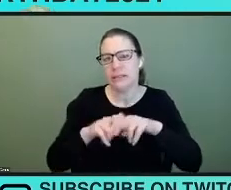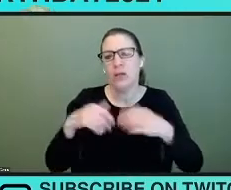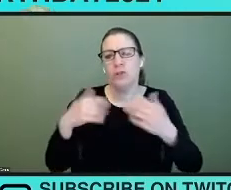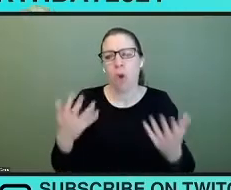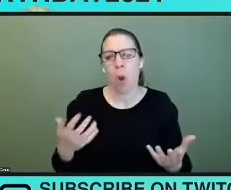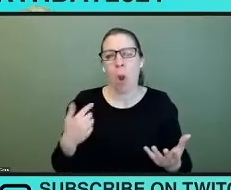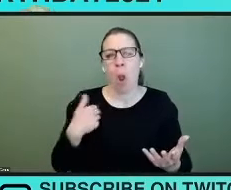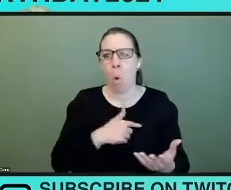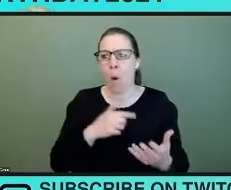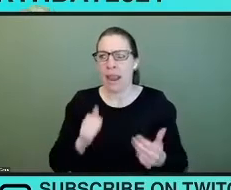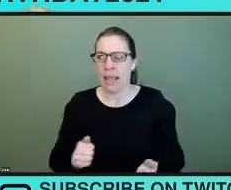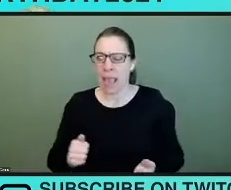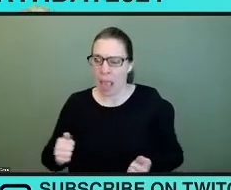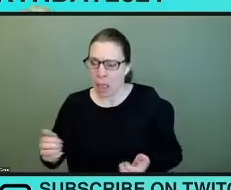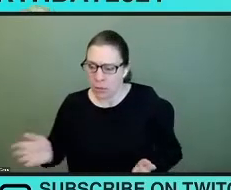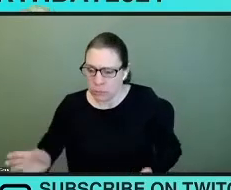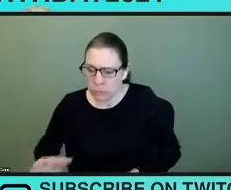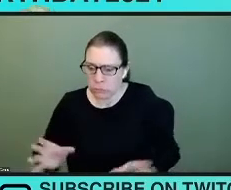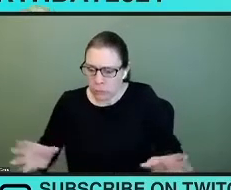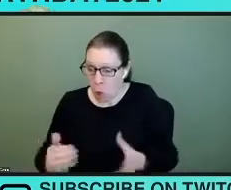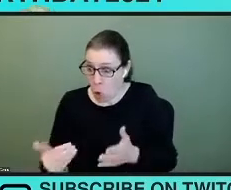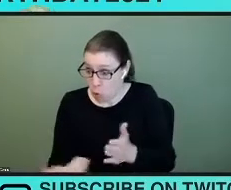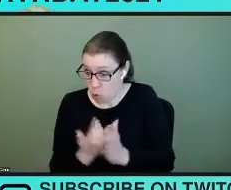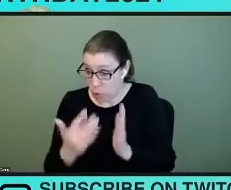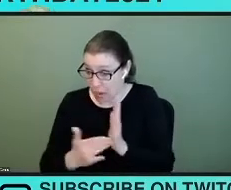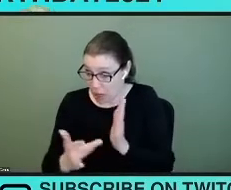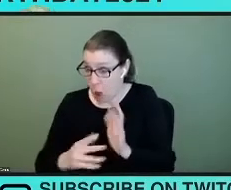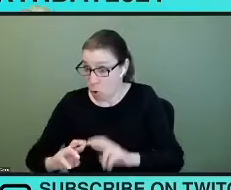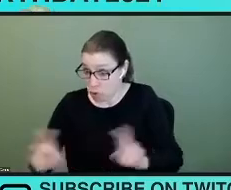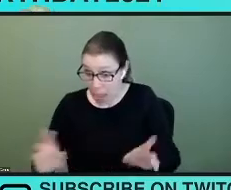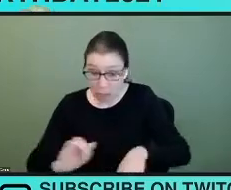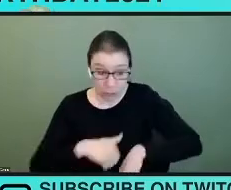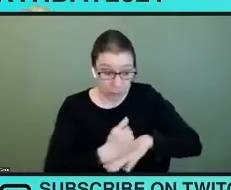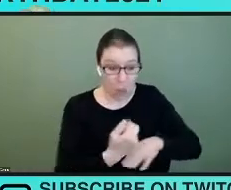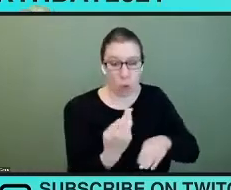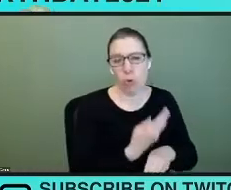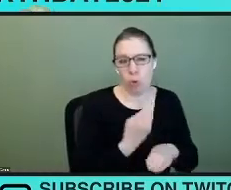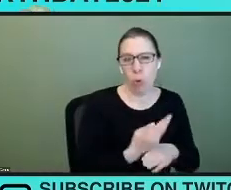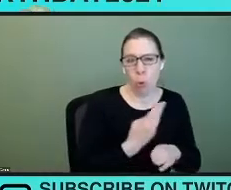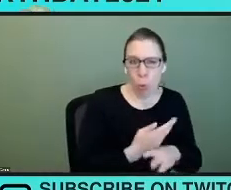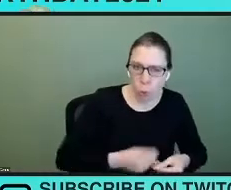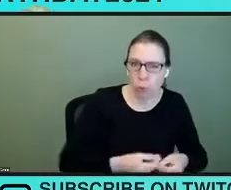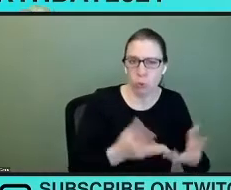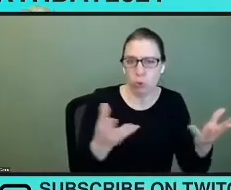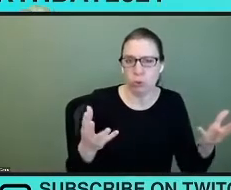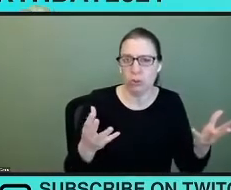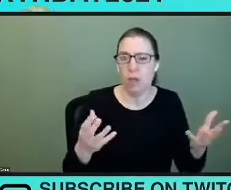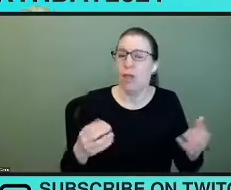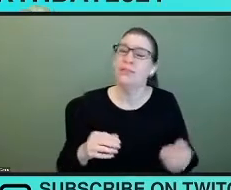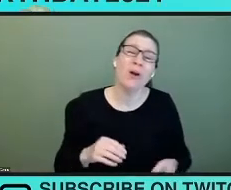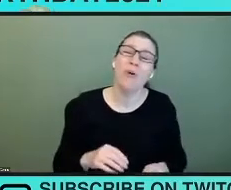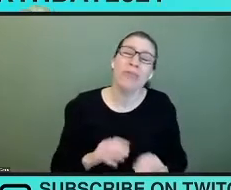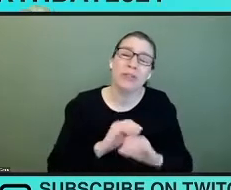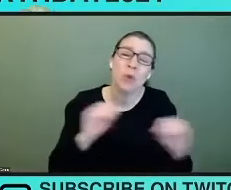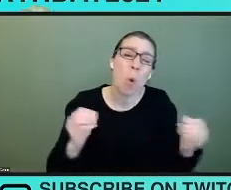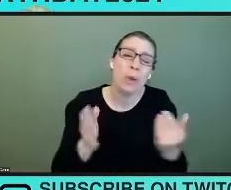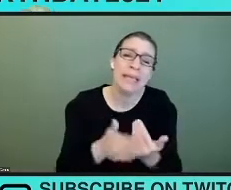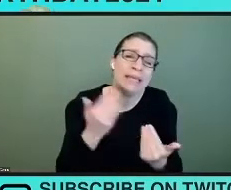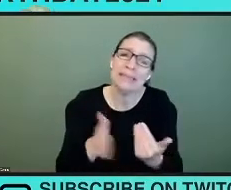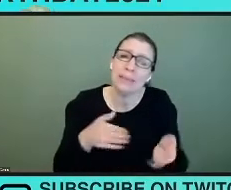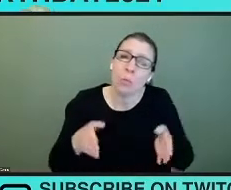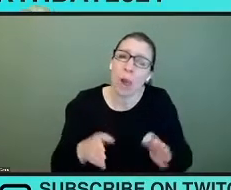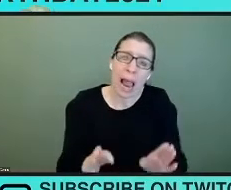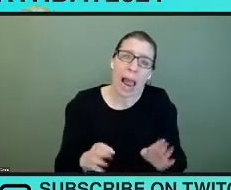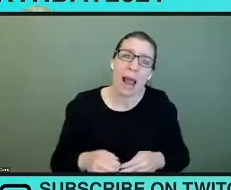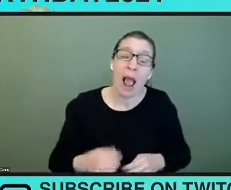off the ground and get to points in which they can be deployed. So there's not an easy solution, you know, like, and I think we should